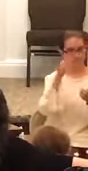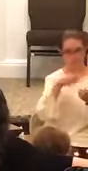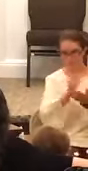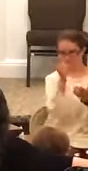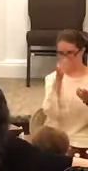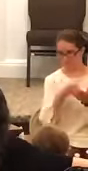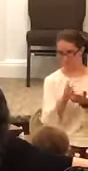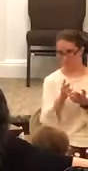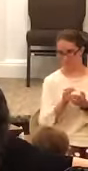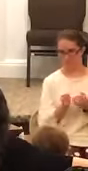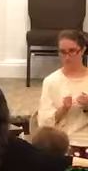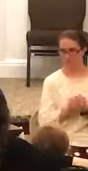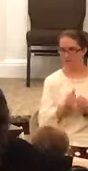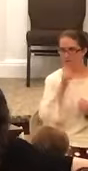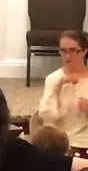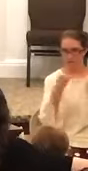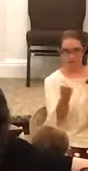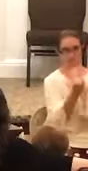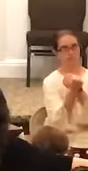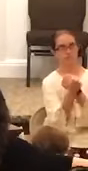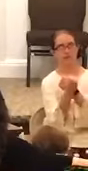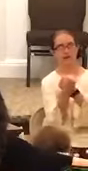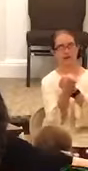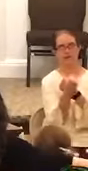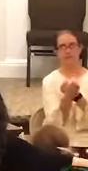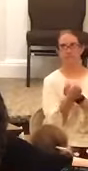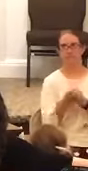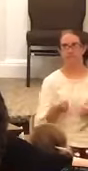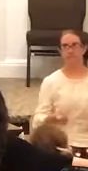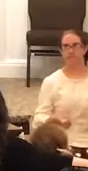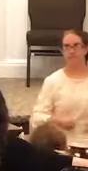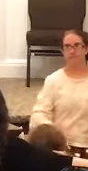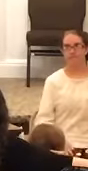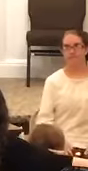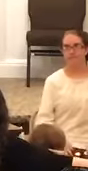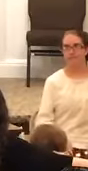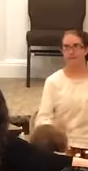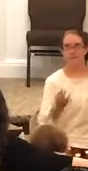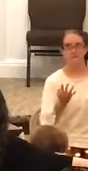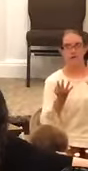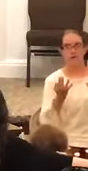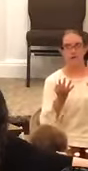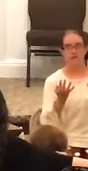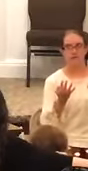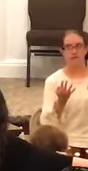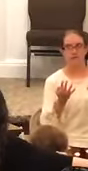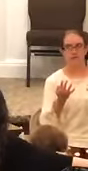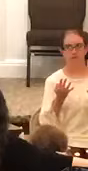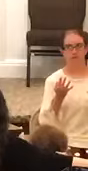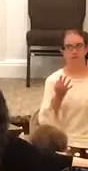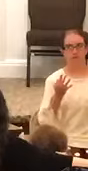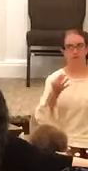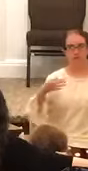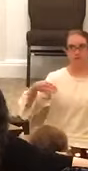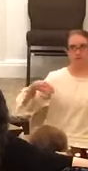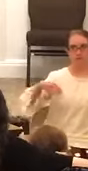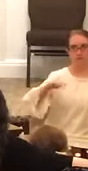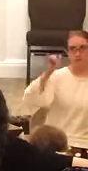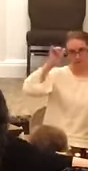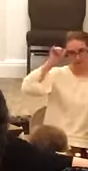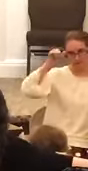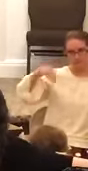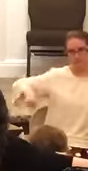grief if you did that with him. He wasn't tight now. And so he would burn that brand into that